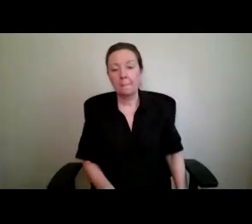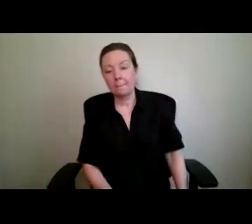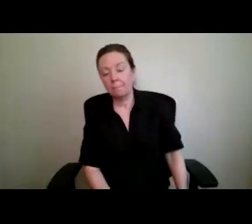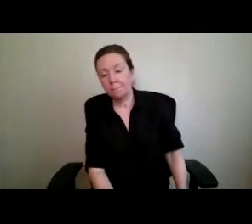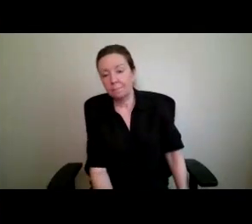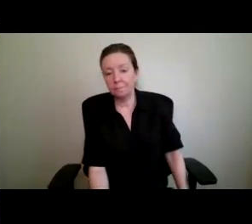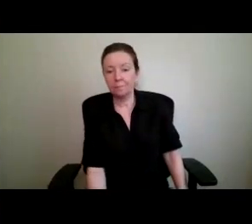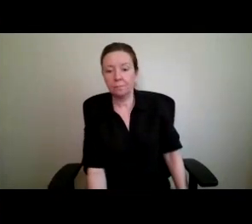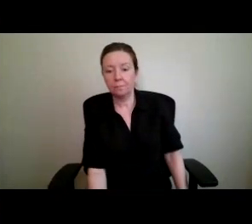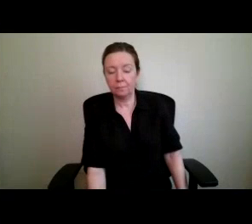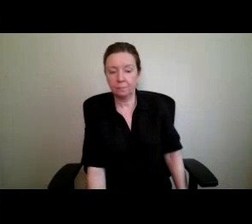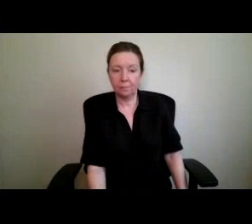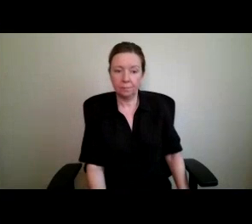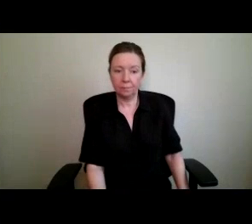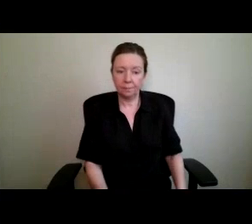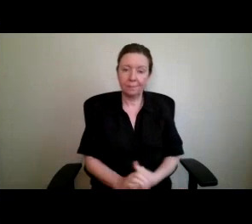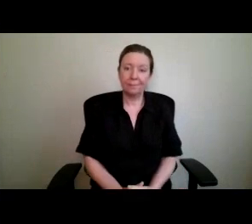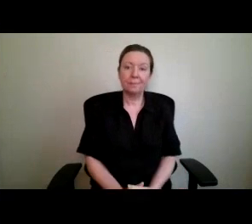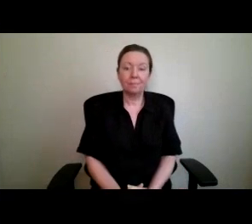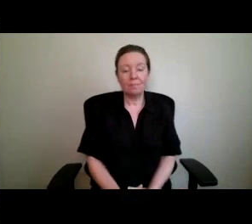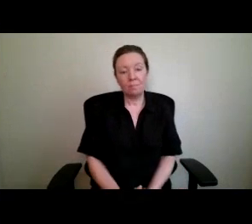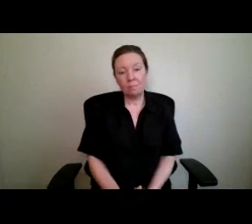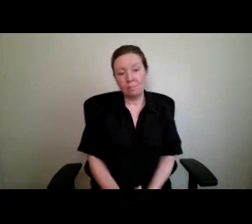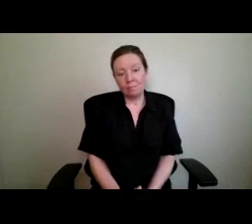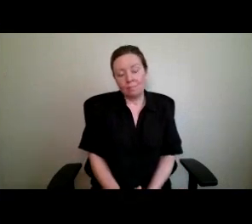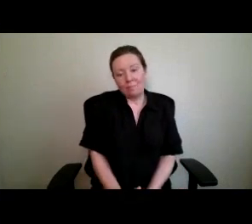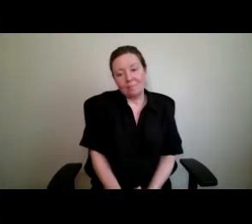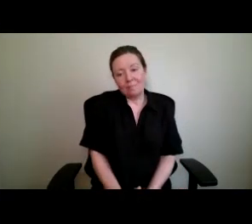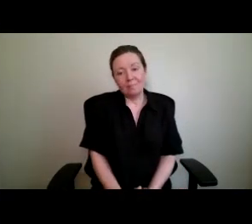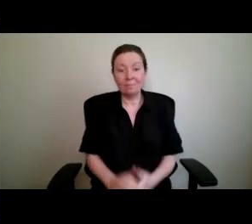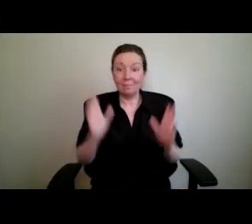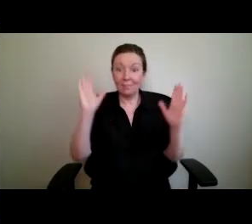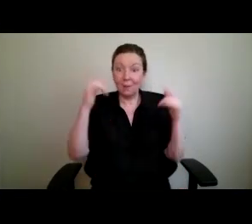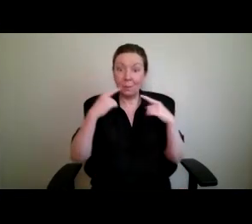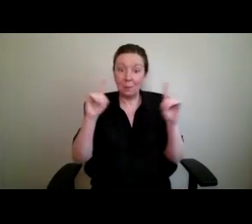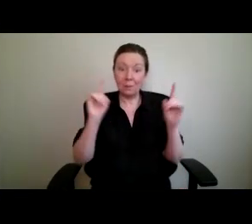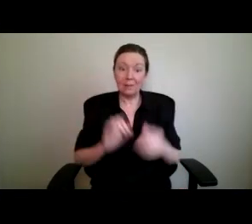And we'll hope that this works.